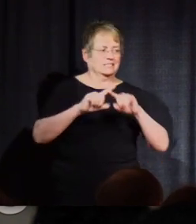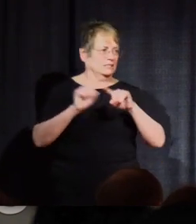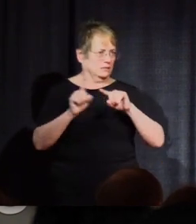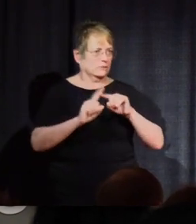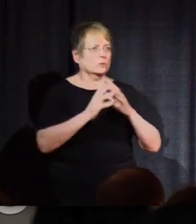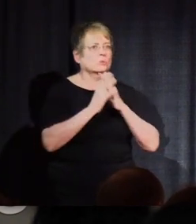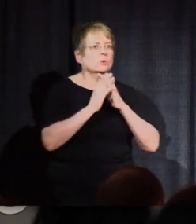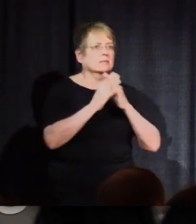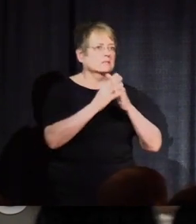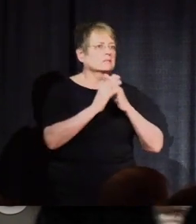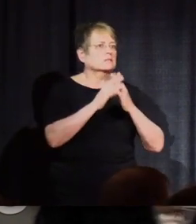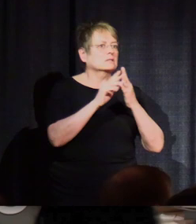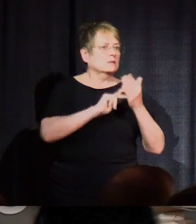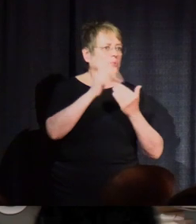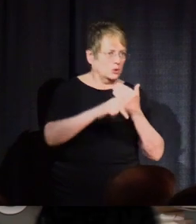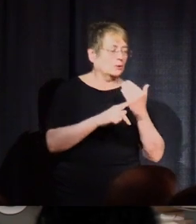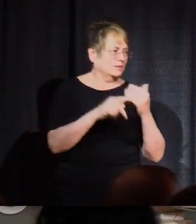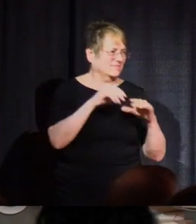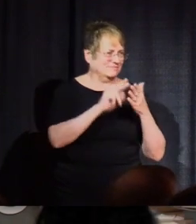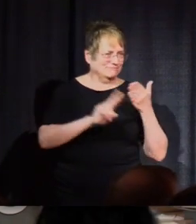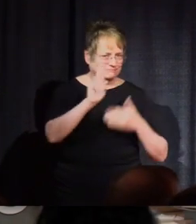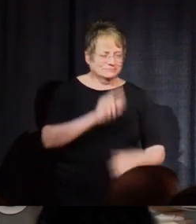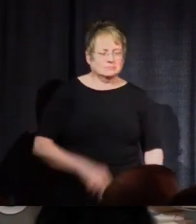wrestling programs that wrestlers can choose from